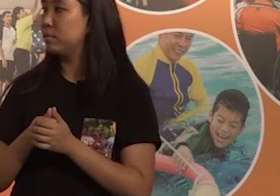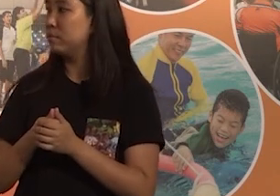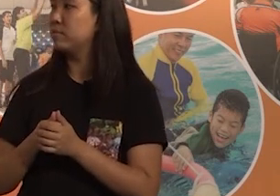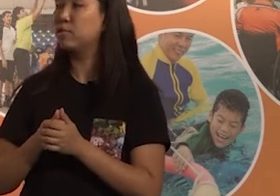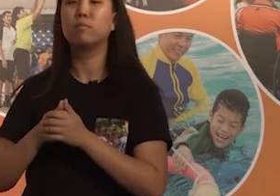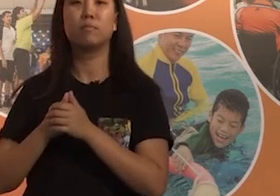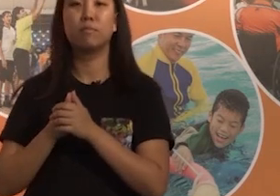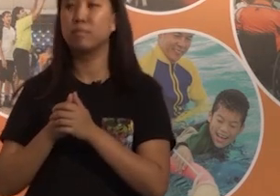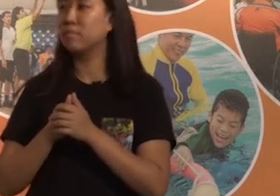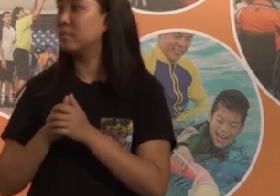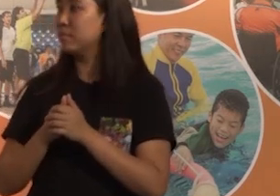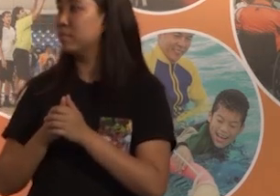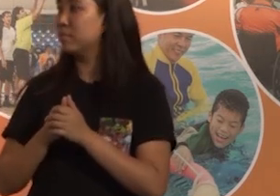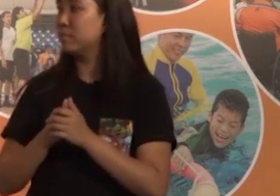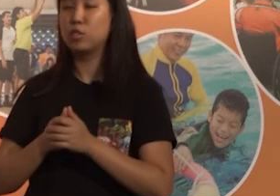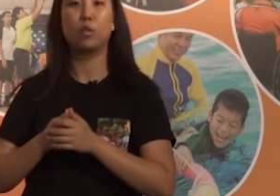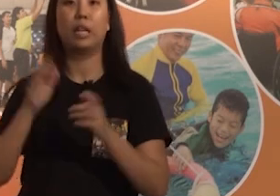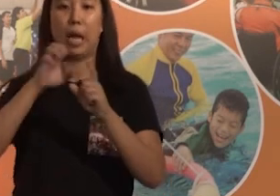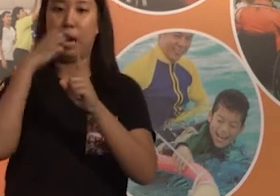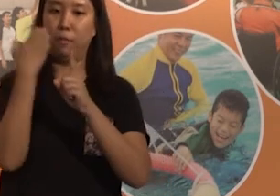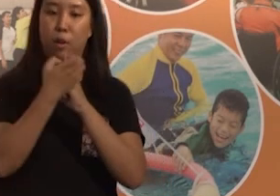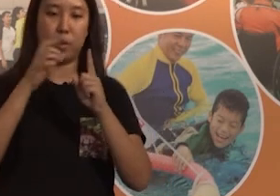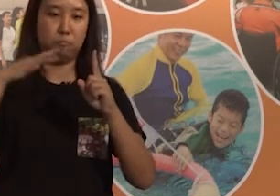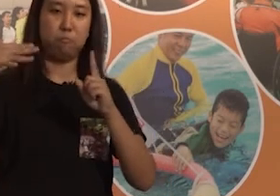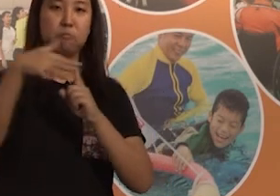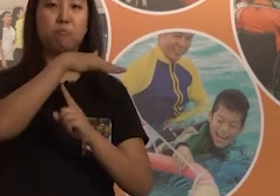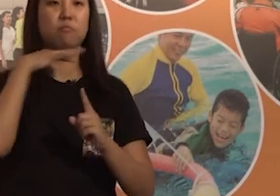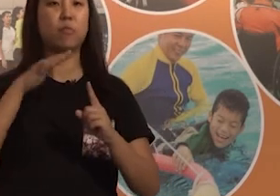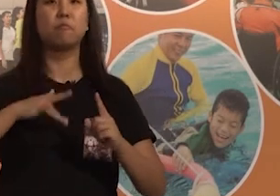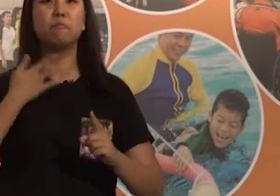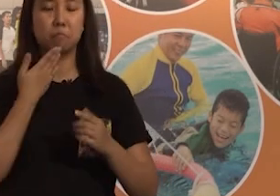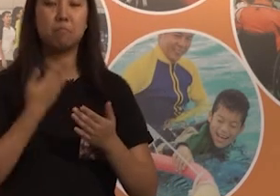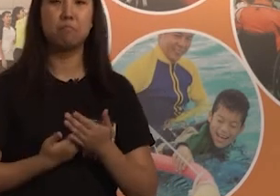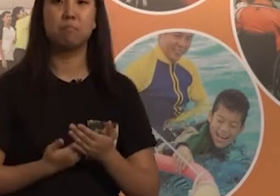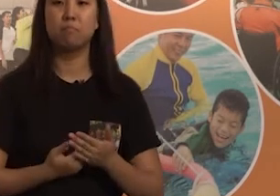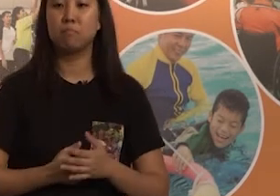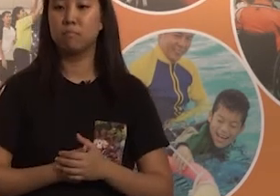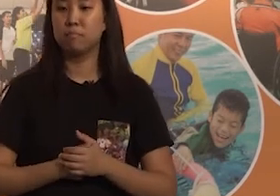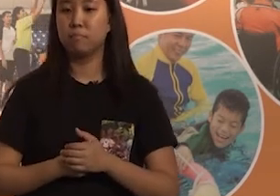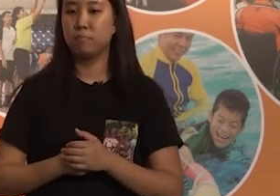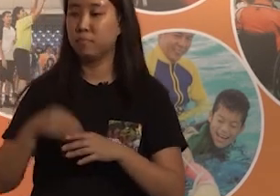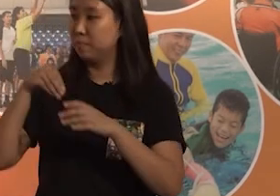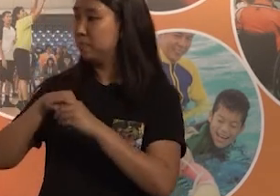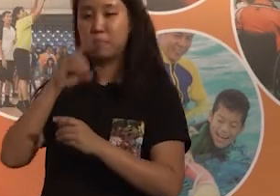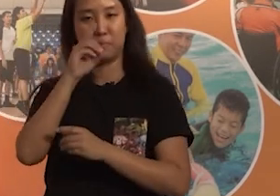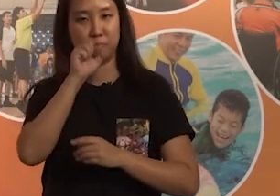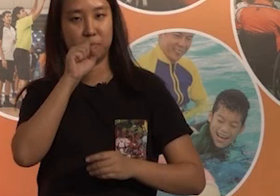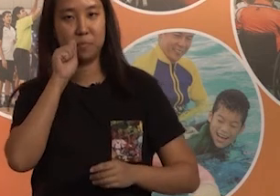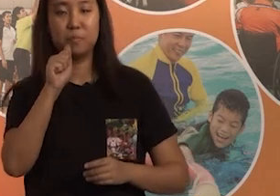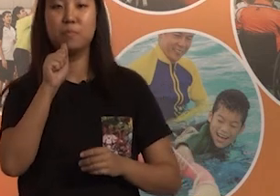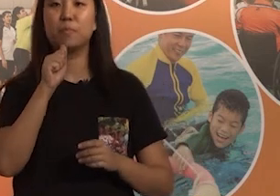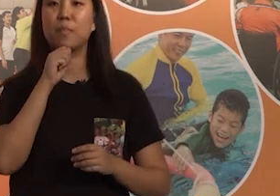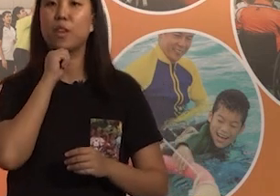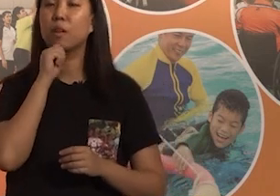Wow, the atmosphere is very positive. Yeah, it's very positive. Yeah. I mean, like in DSA, we have